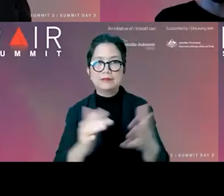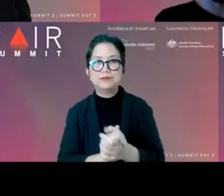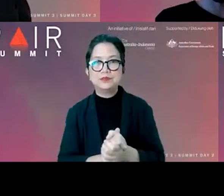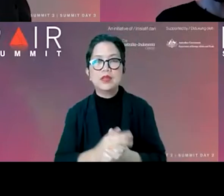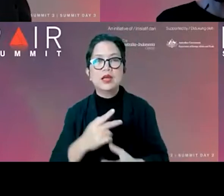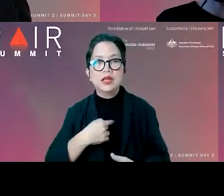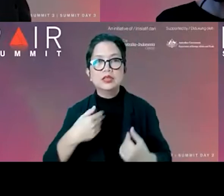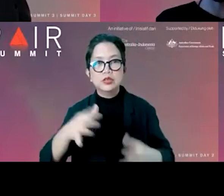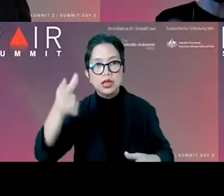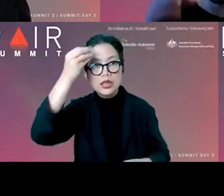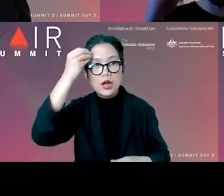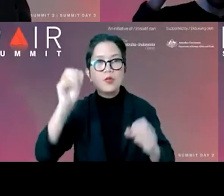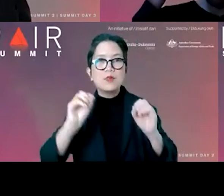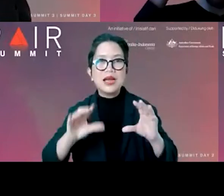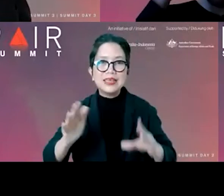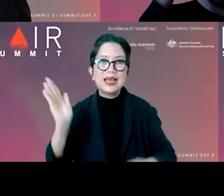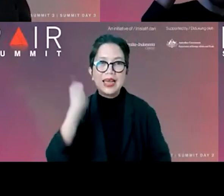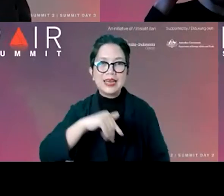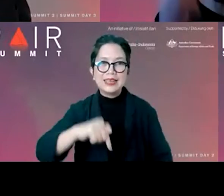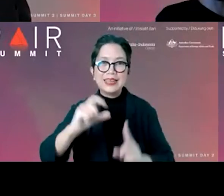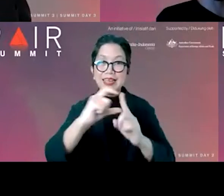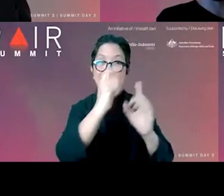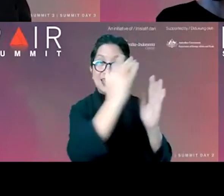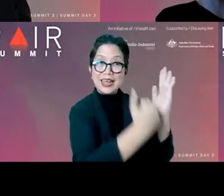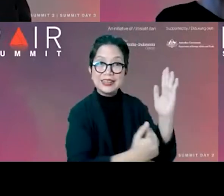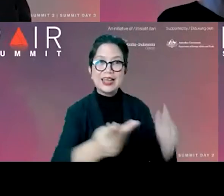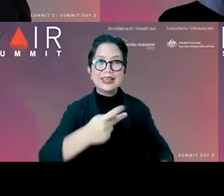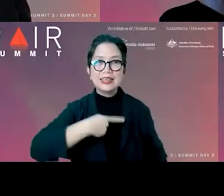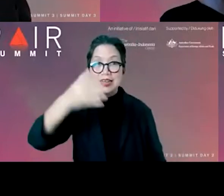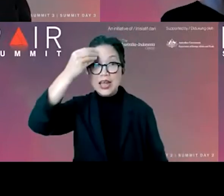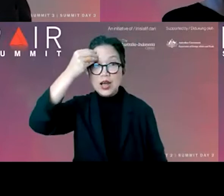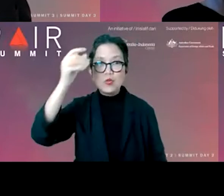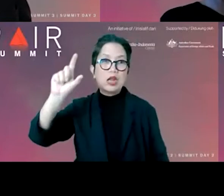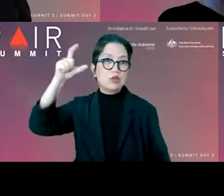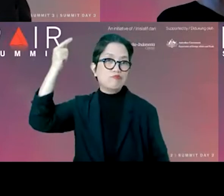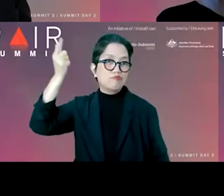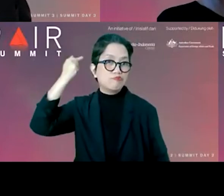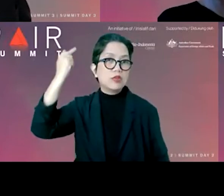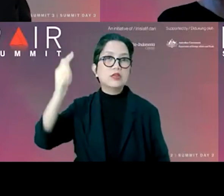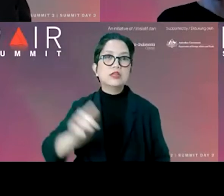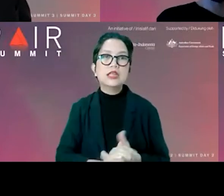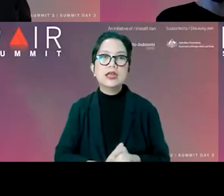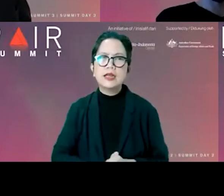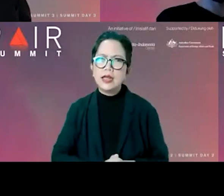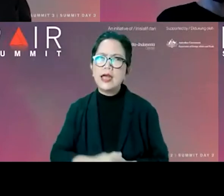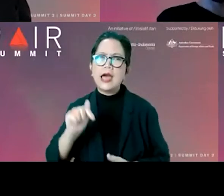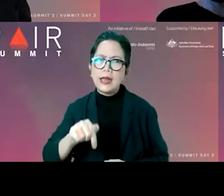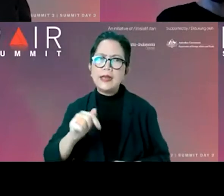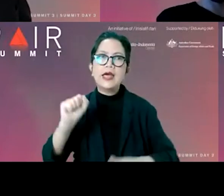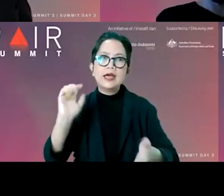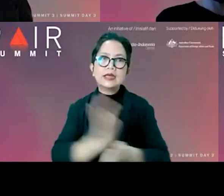than we have historically known, and it's an opportunity therefore to further enhance the well-being of people in those